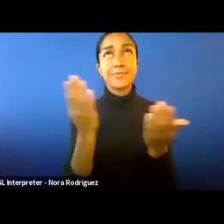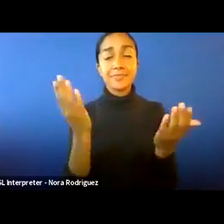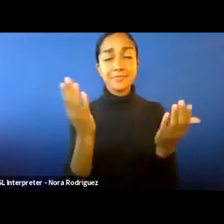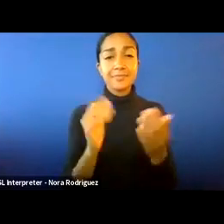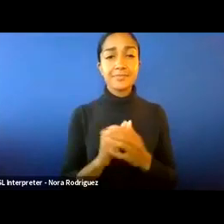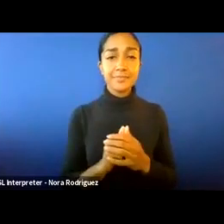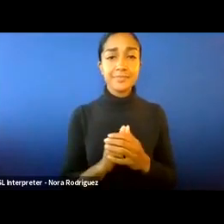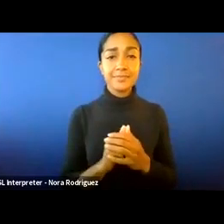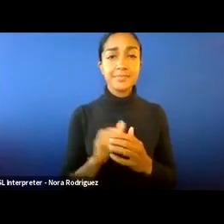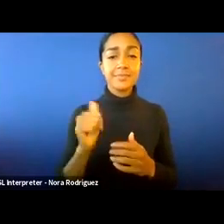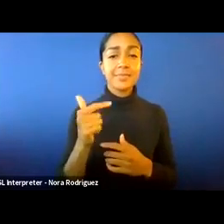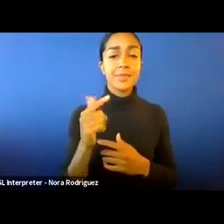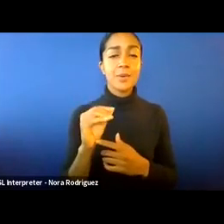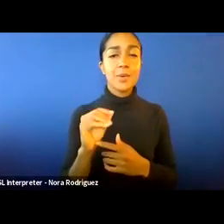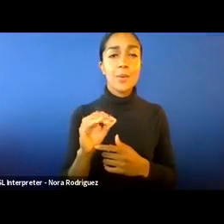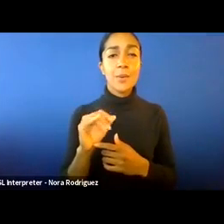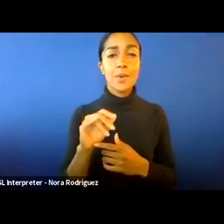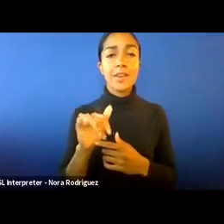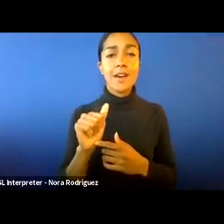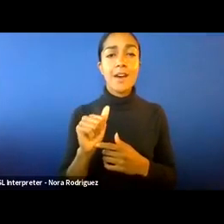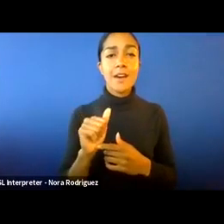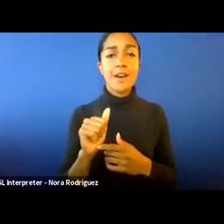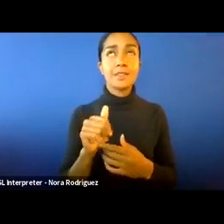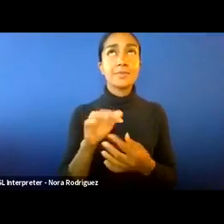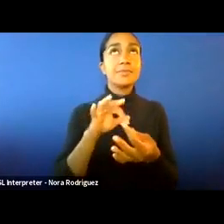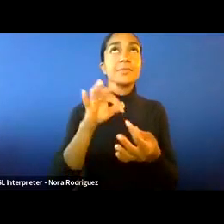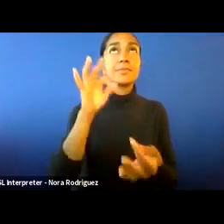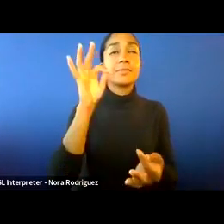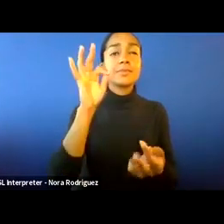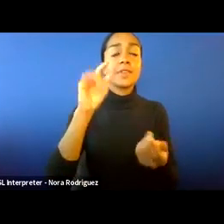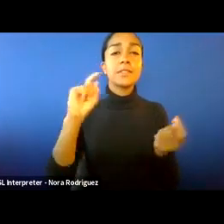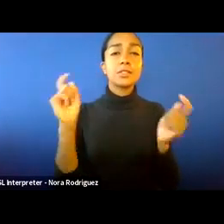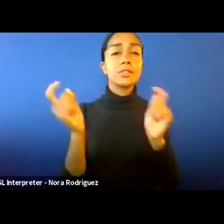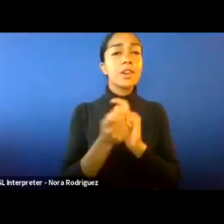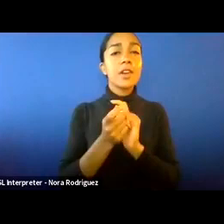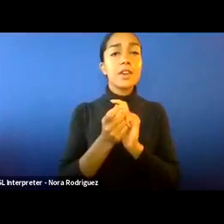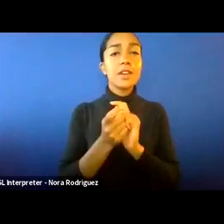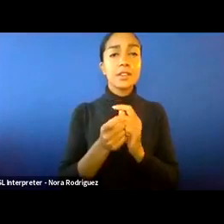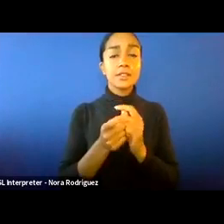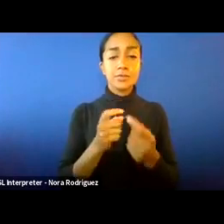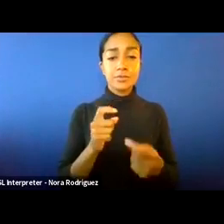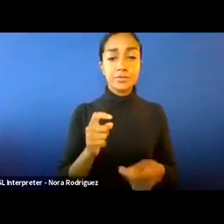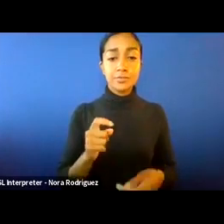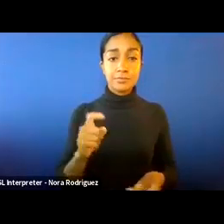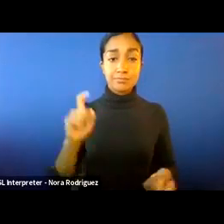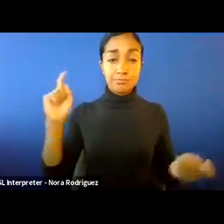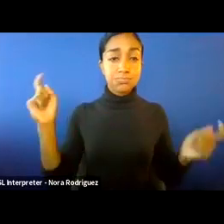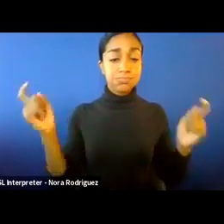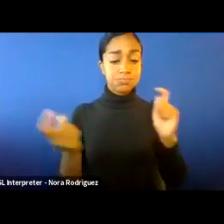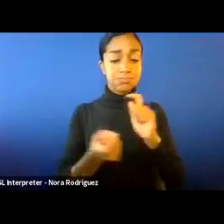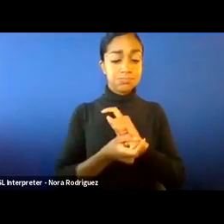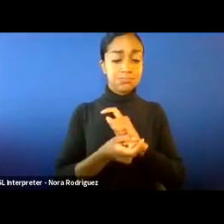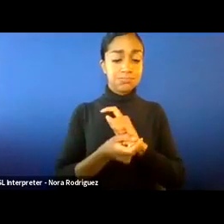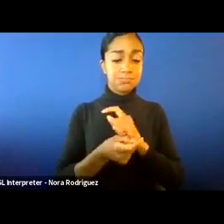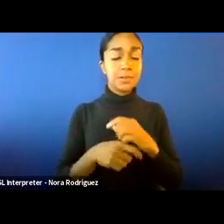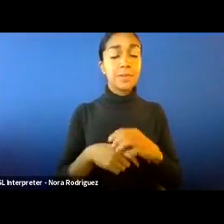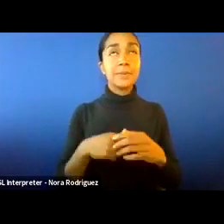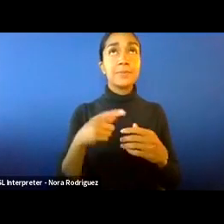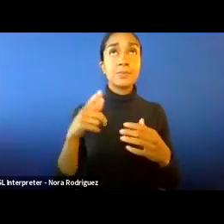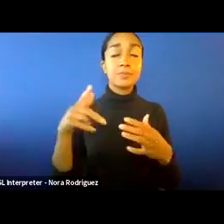Ago Oya, spirit of change, transformation, tornado, and wind.